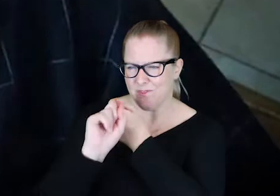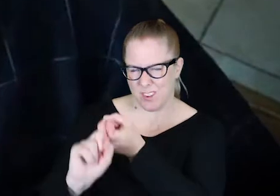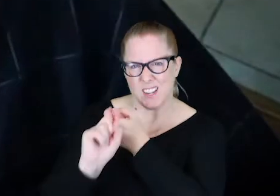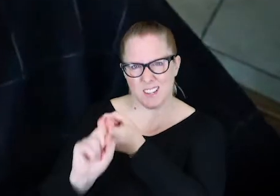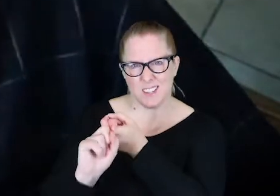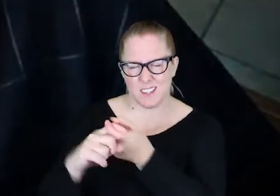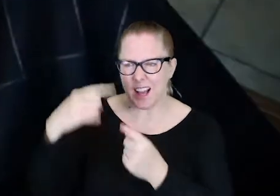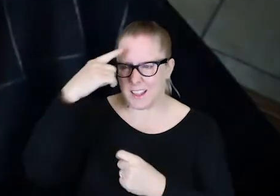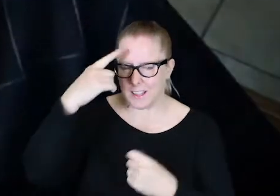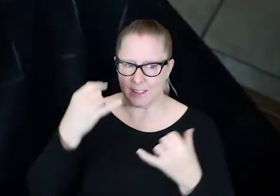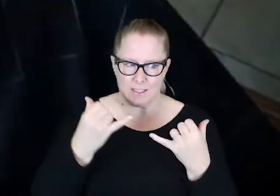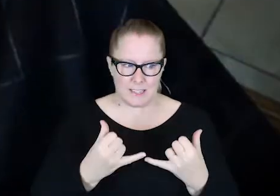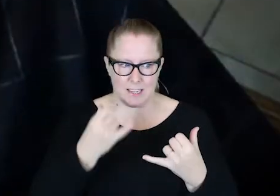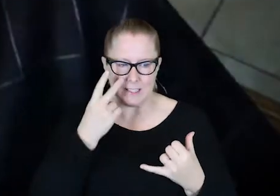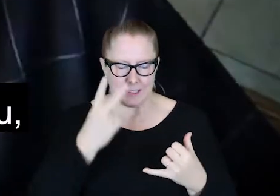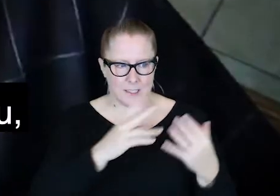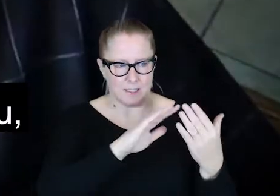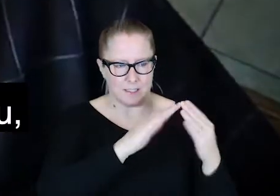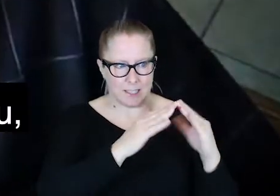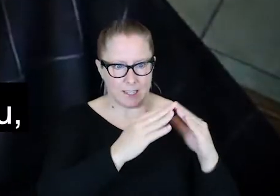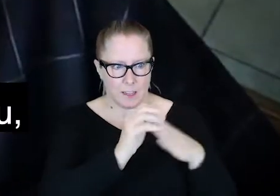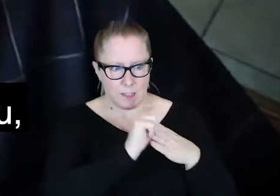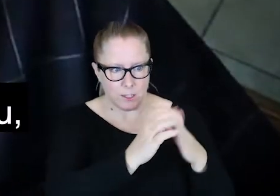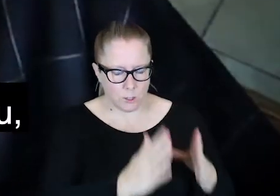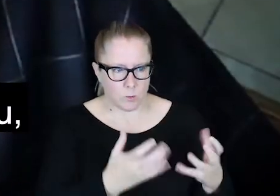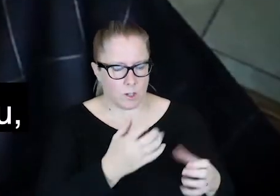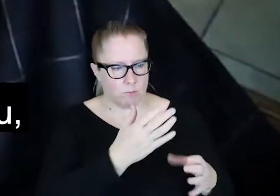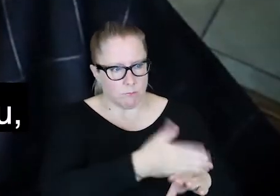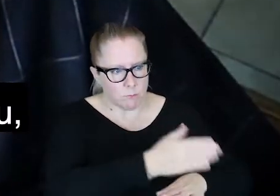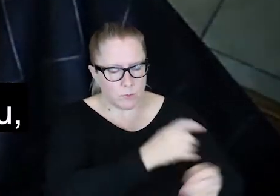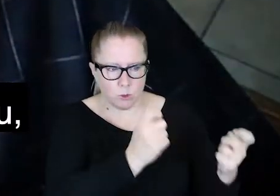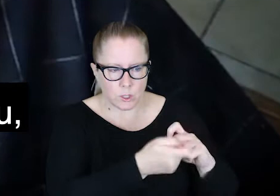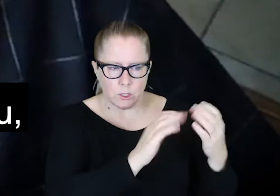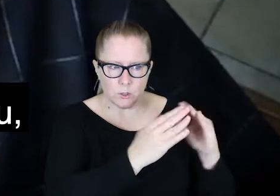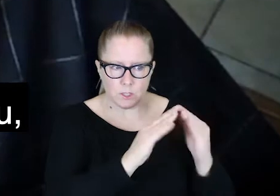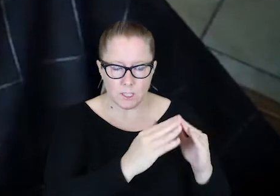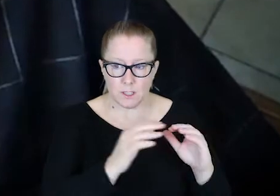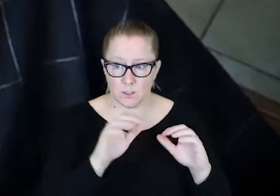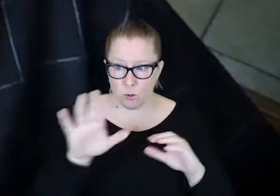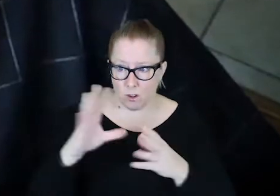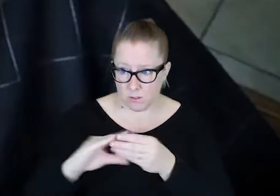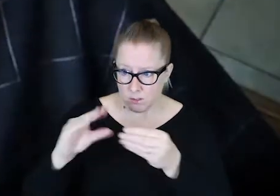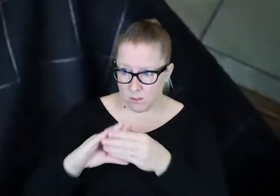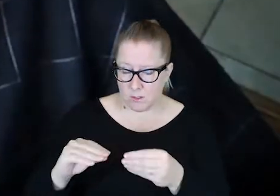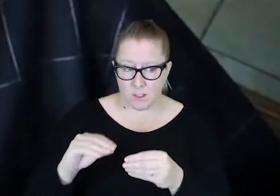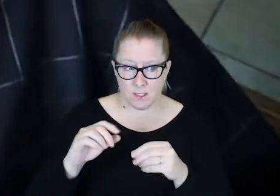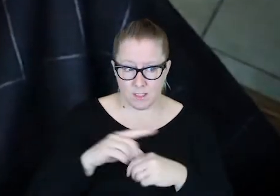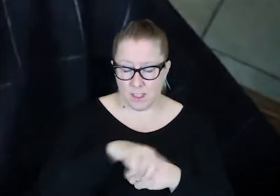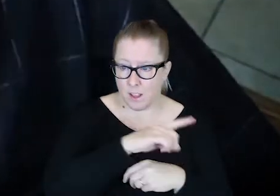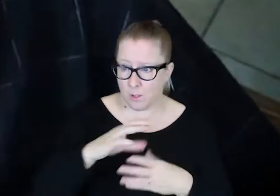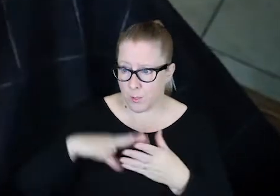that city leaders and folks working to change cities can learn a lot from you and your work in Pakistan,